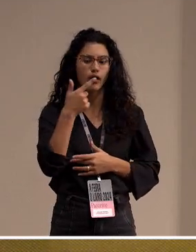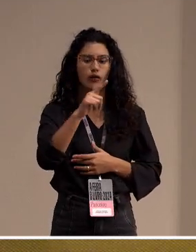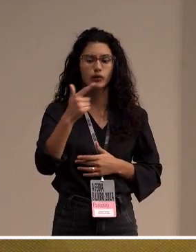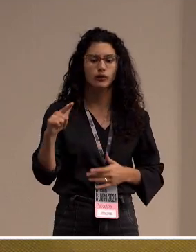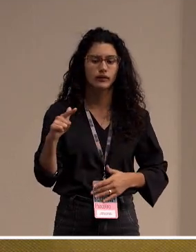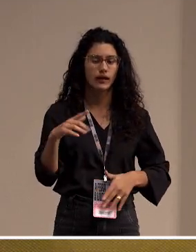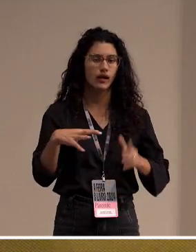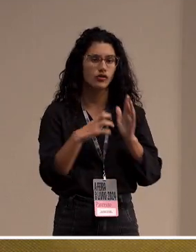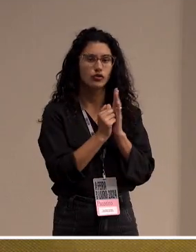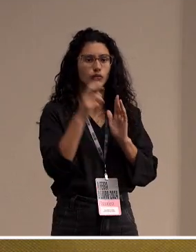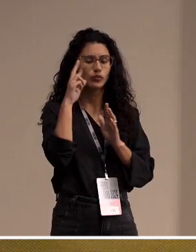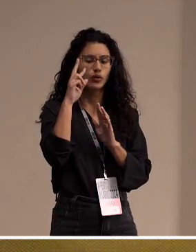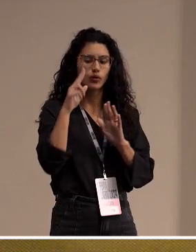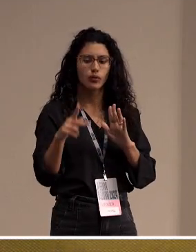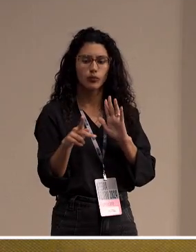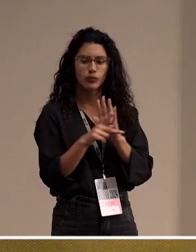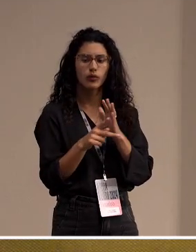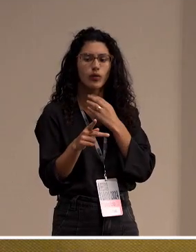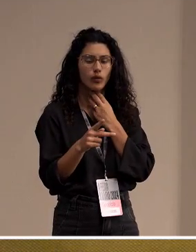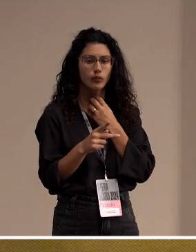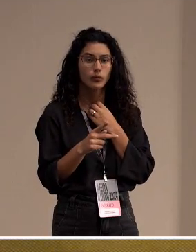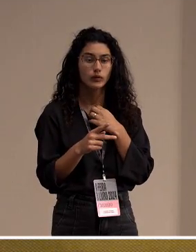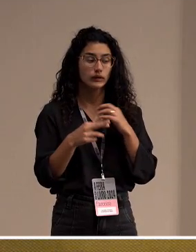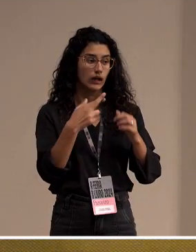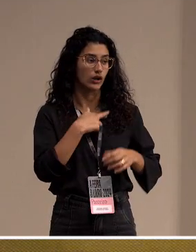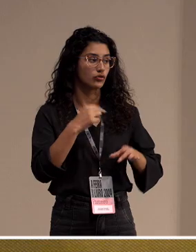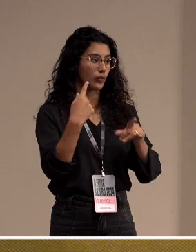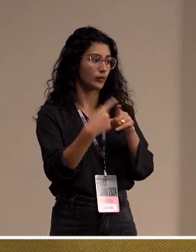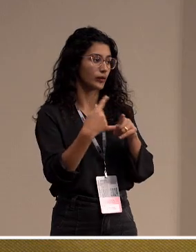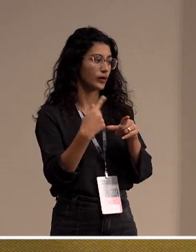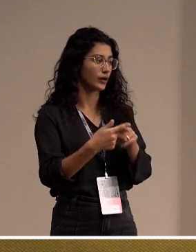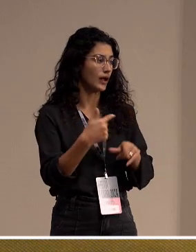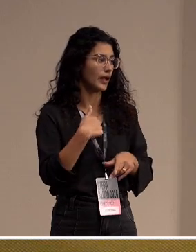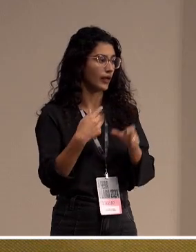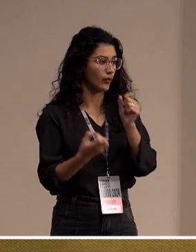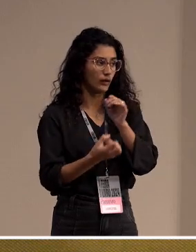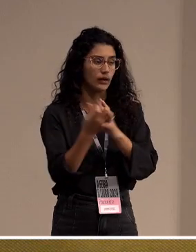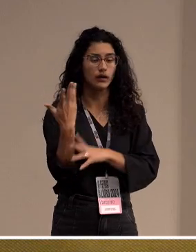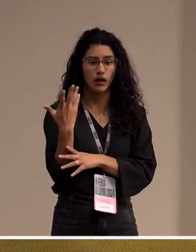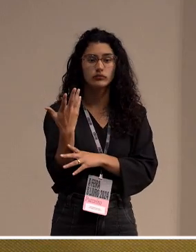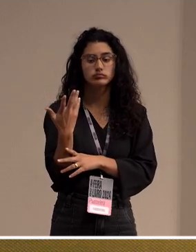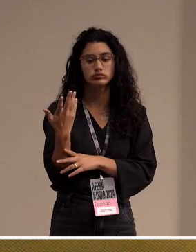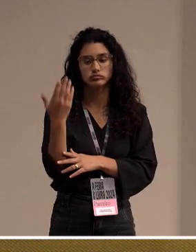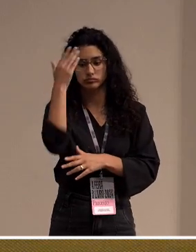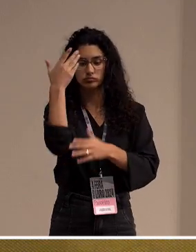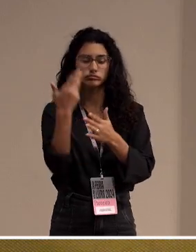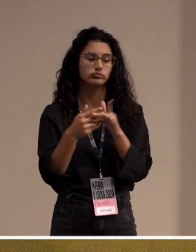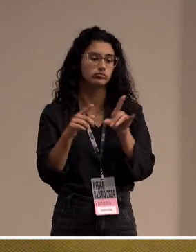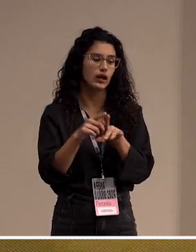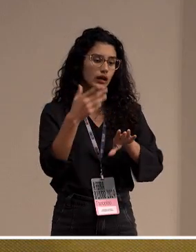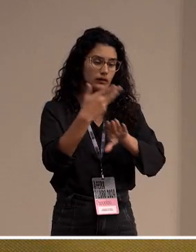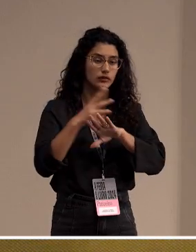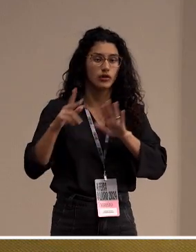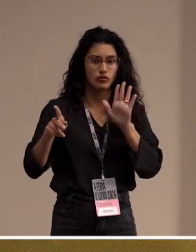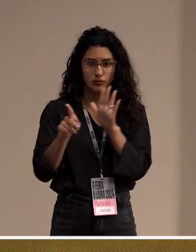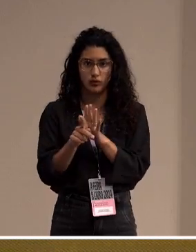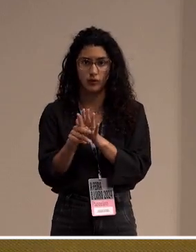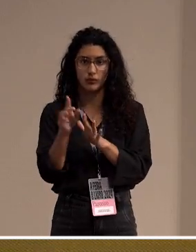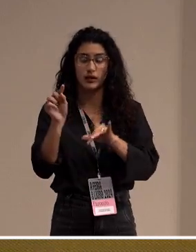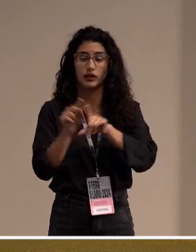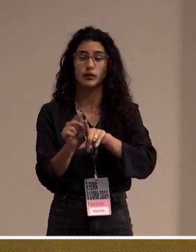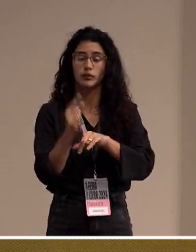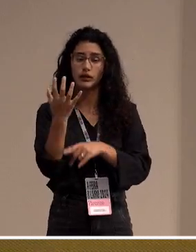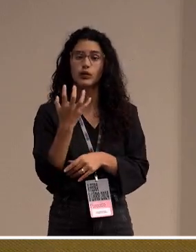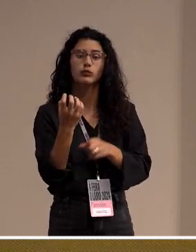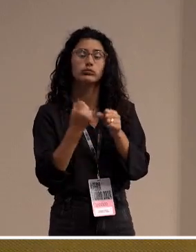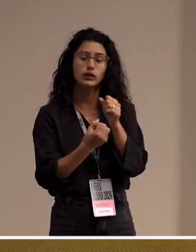exist. So, I mean, that's one of the things I like about fiction as opposed to my nonfiction, which is bound